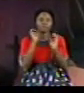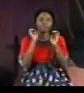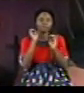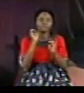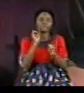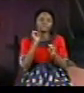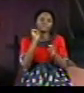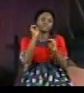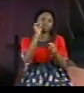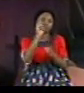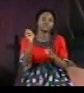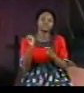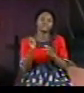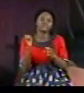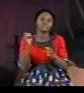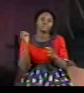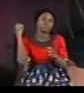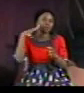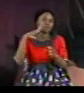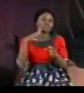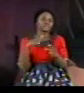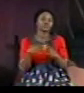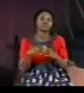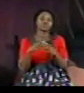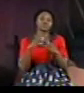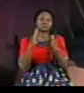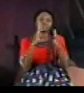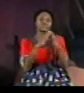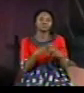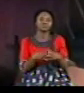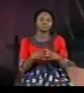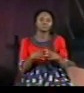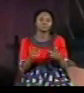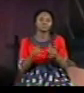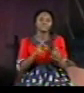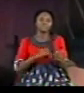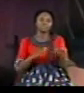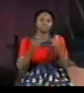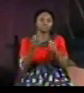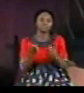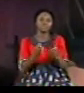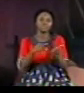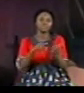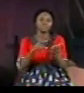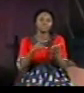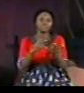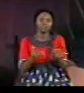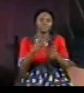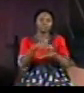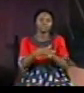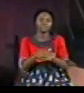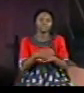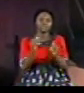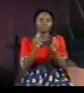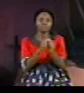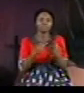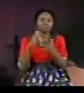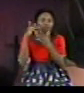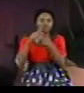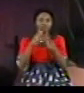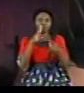past 6 months. As I came here this evening with expectation to be healed, as soon as the man of